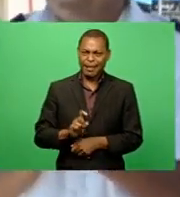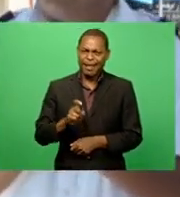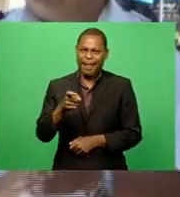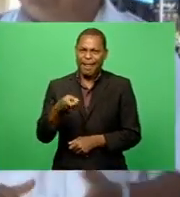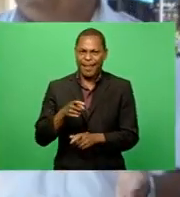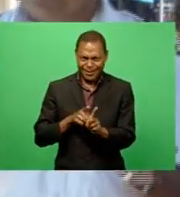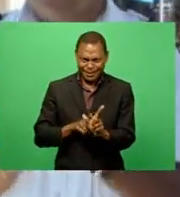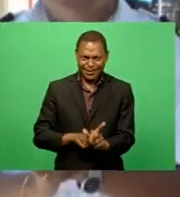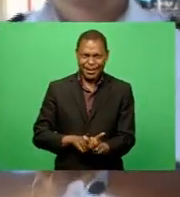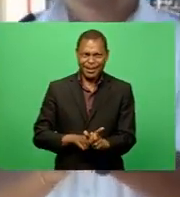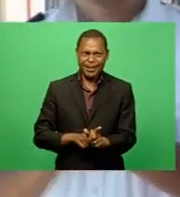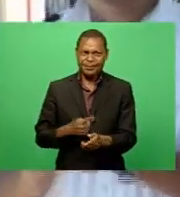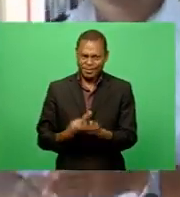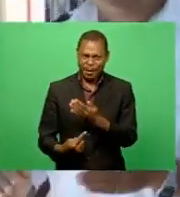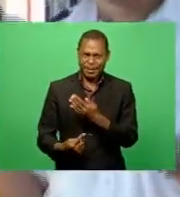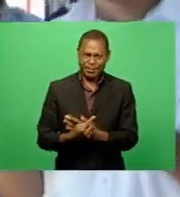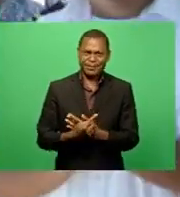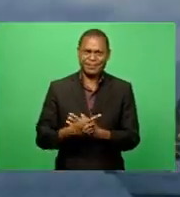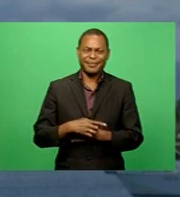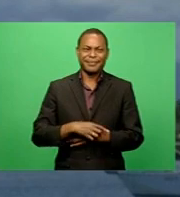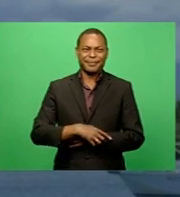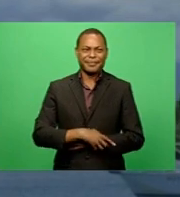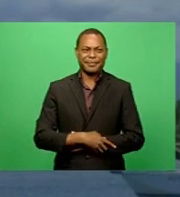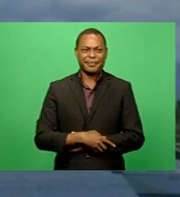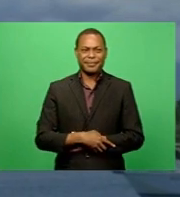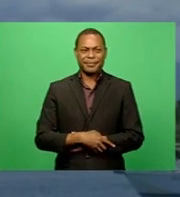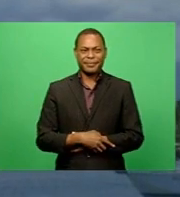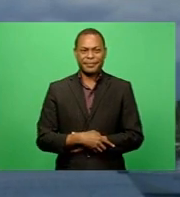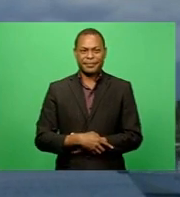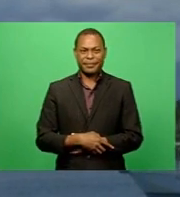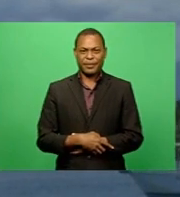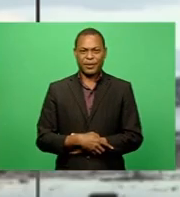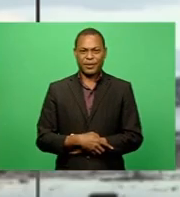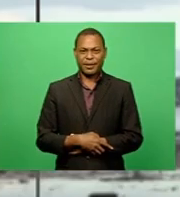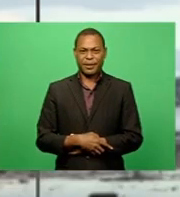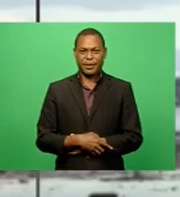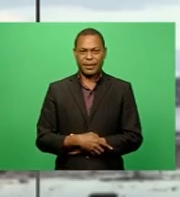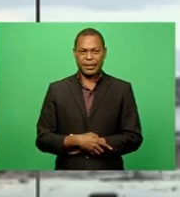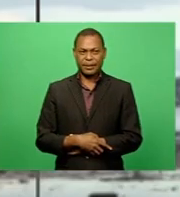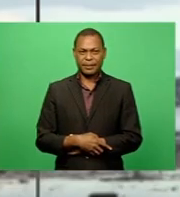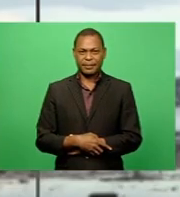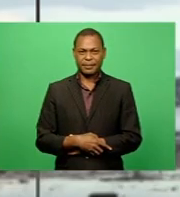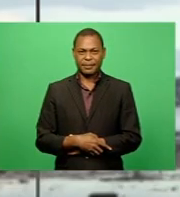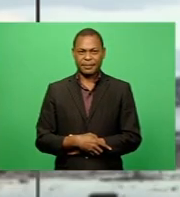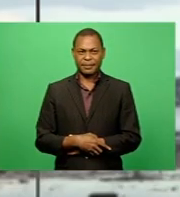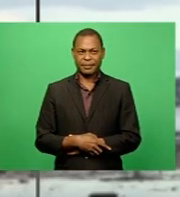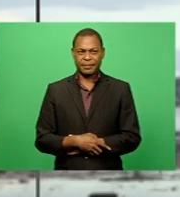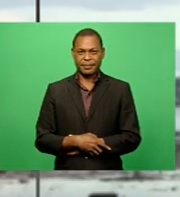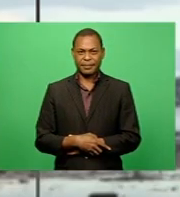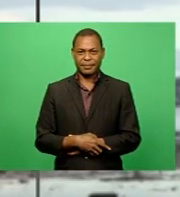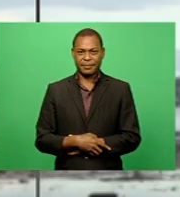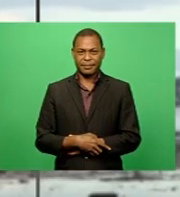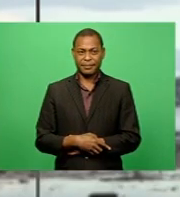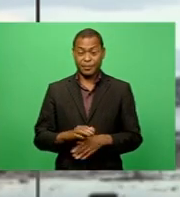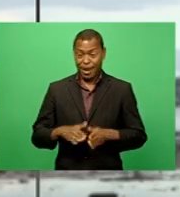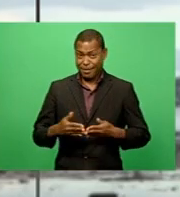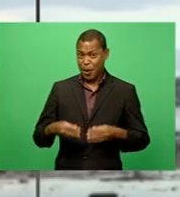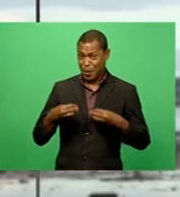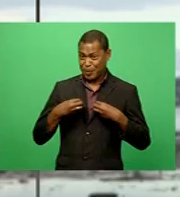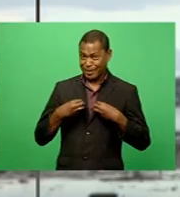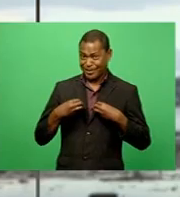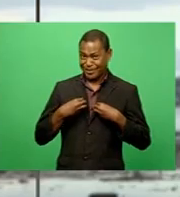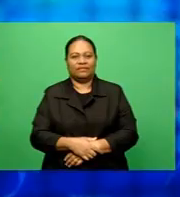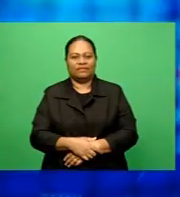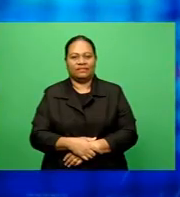from COVID-19. Felipe Naikaso, FBC News. And time for tonight's business with